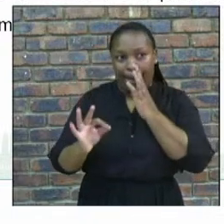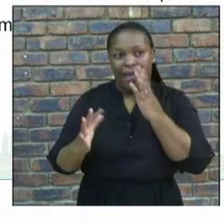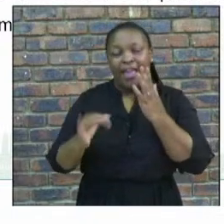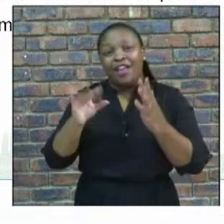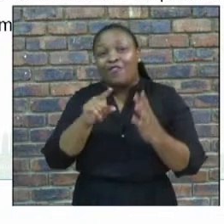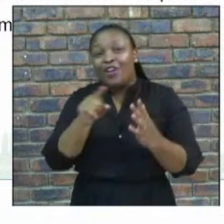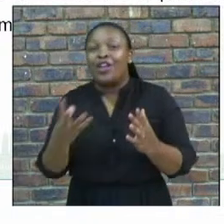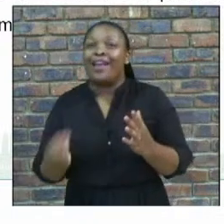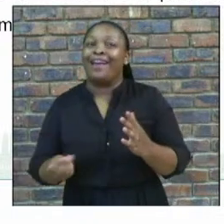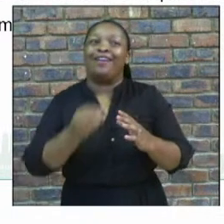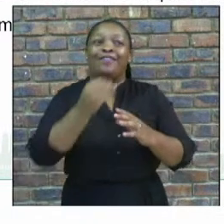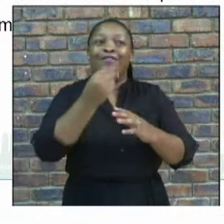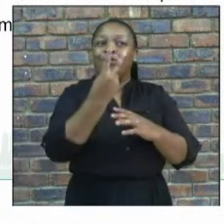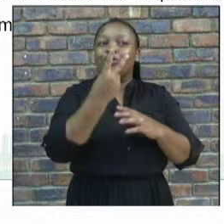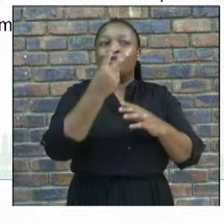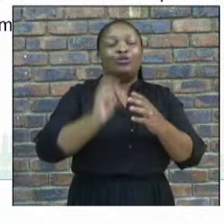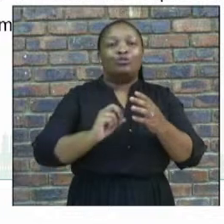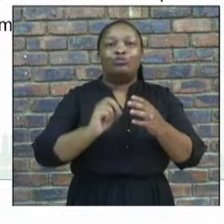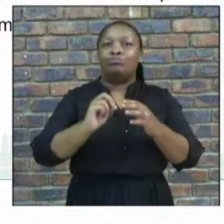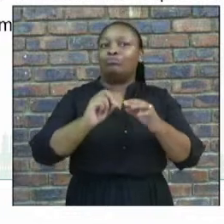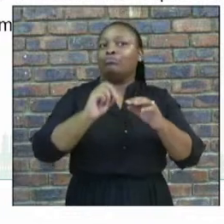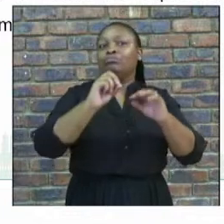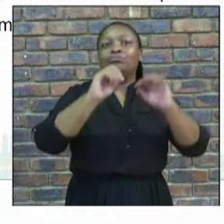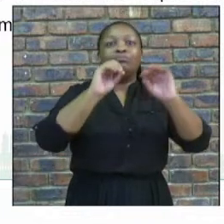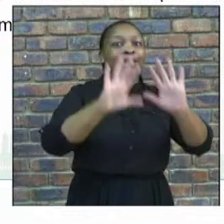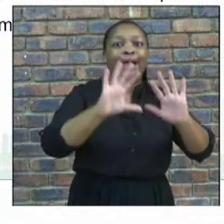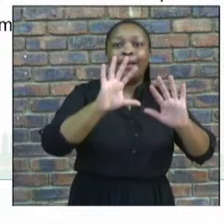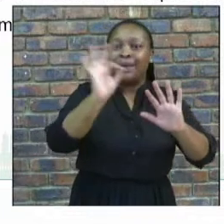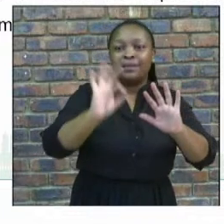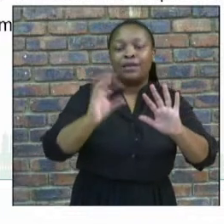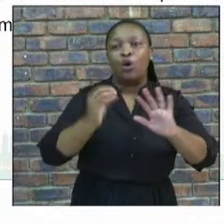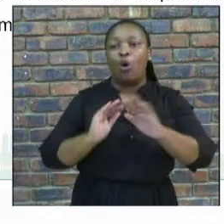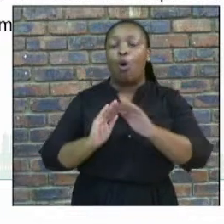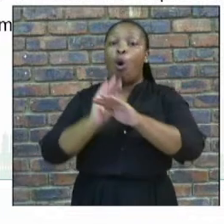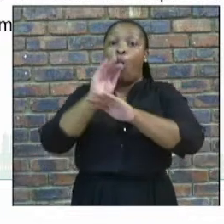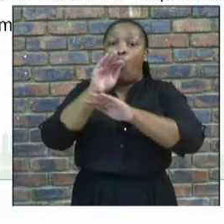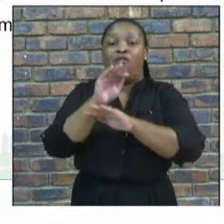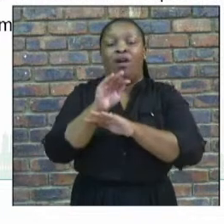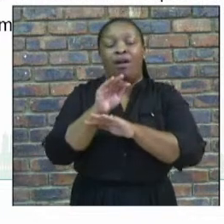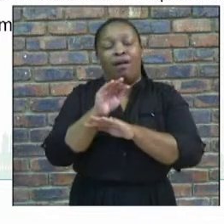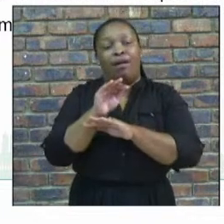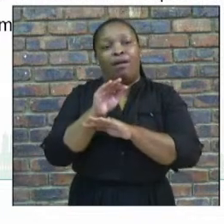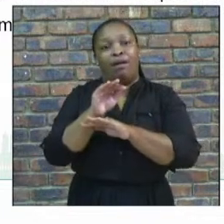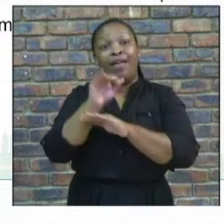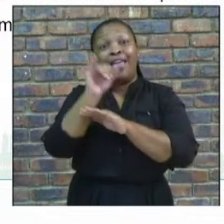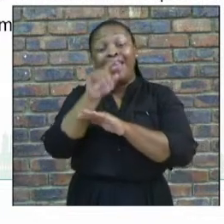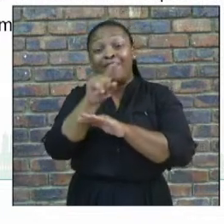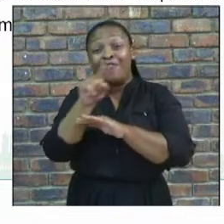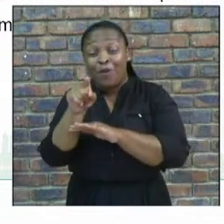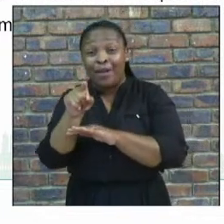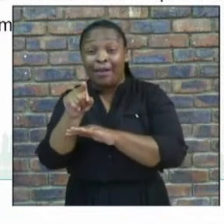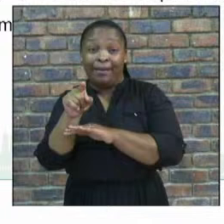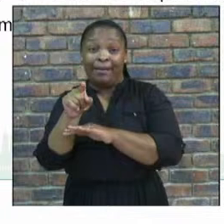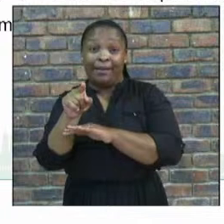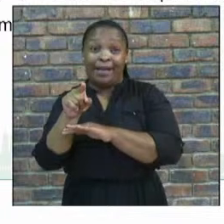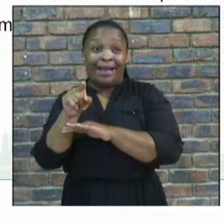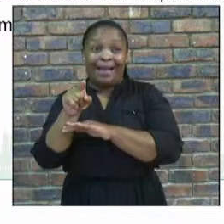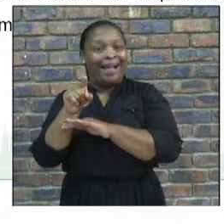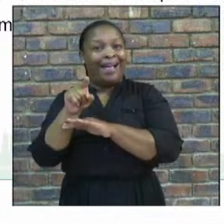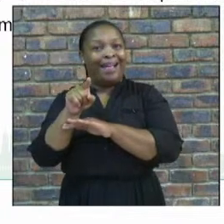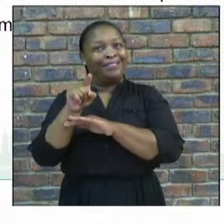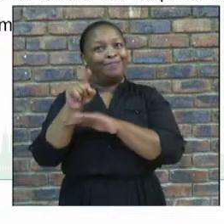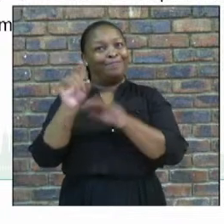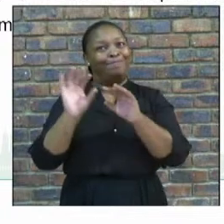10% up to 90%. But if you don't have